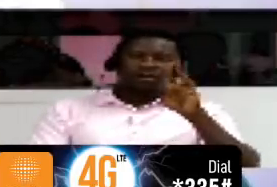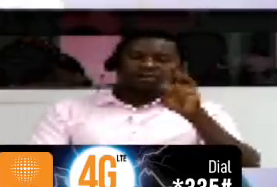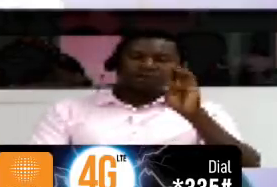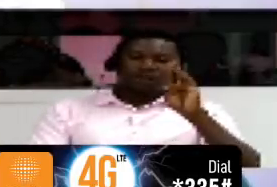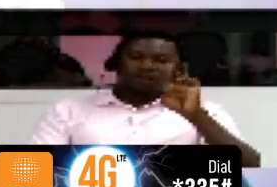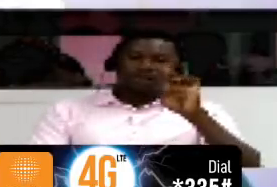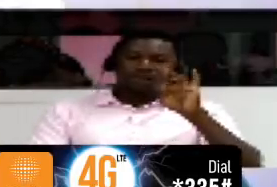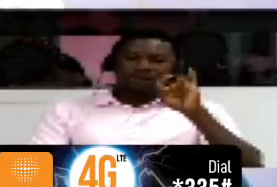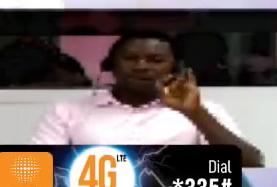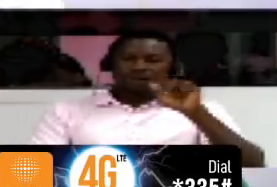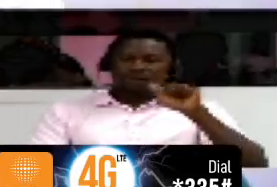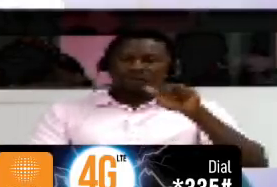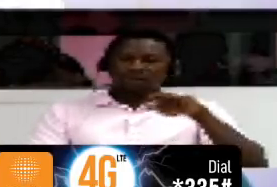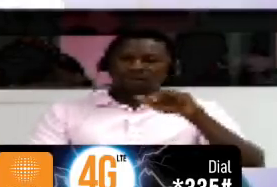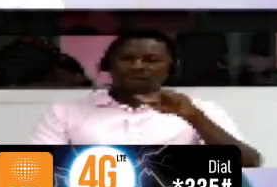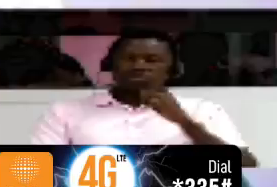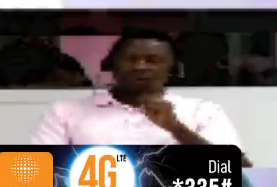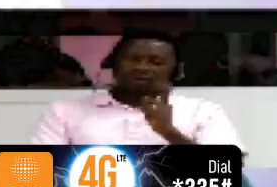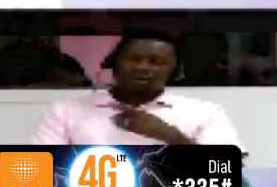Very regretful.